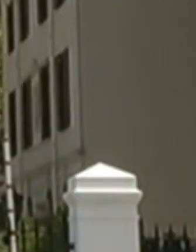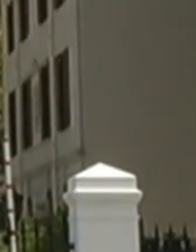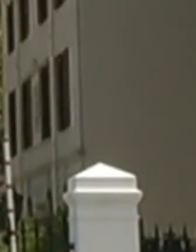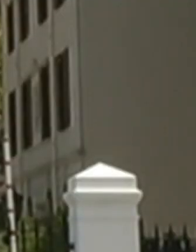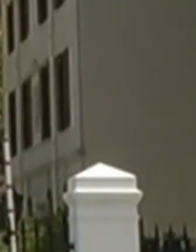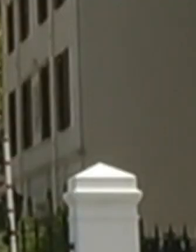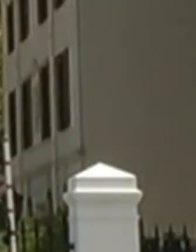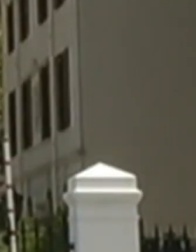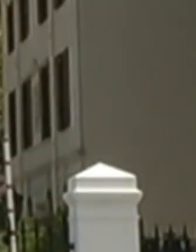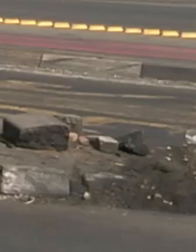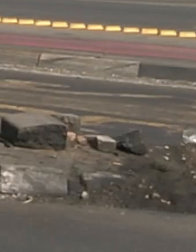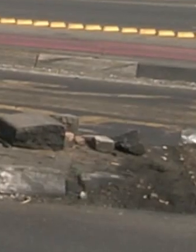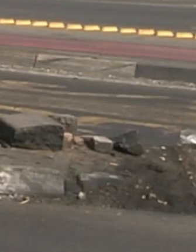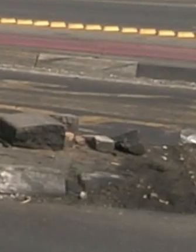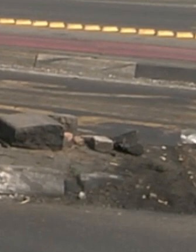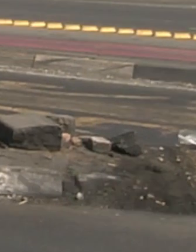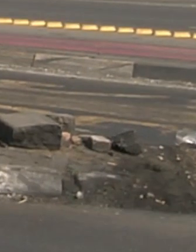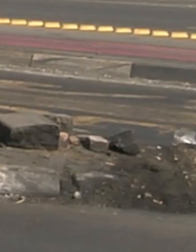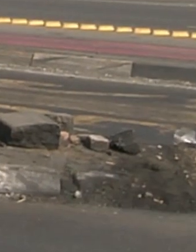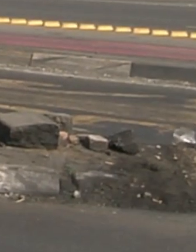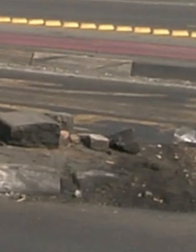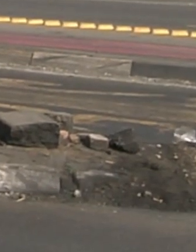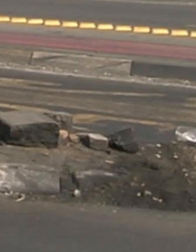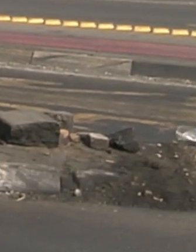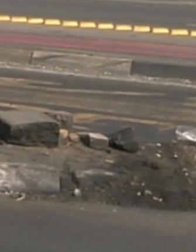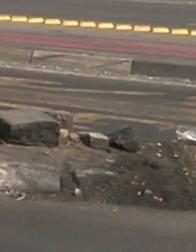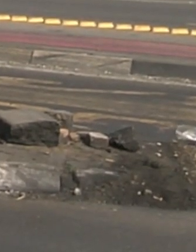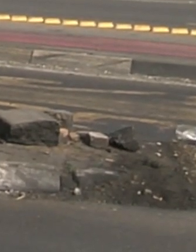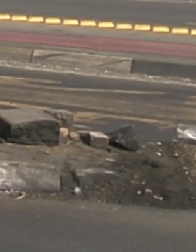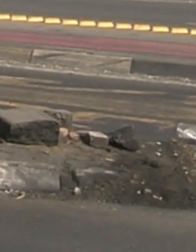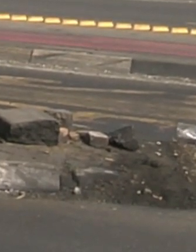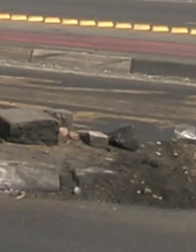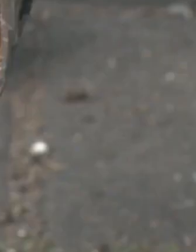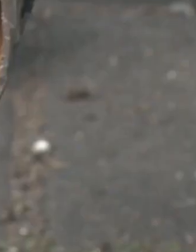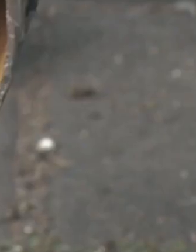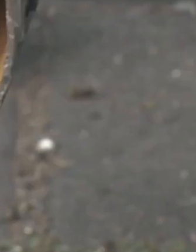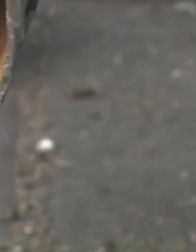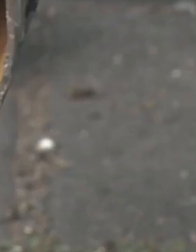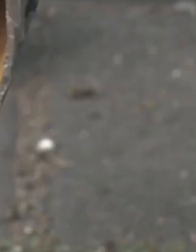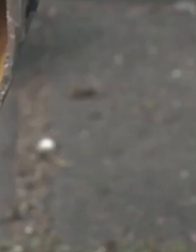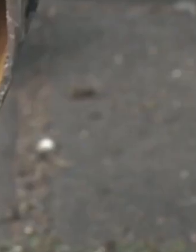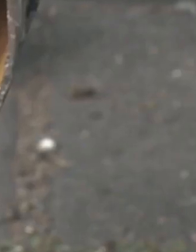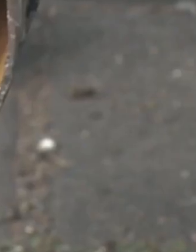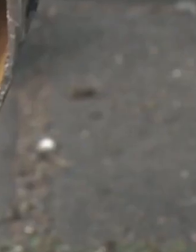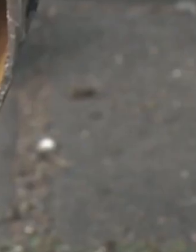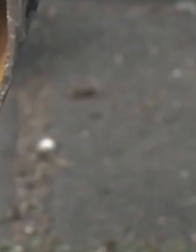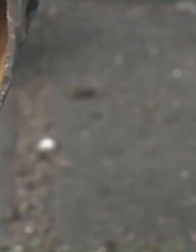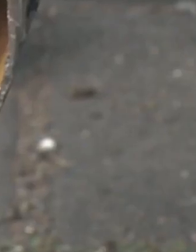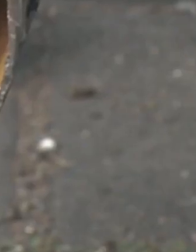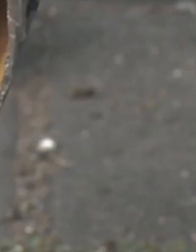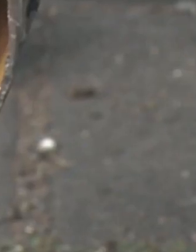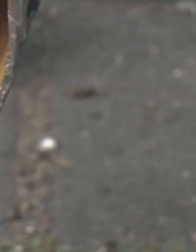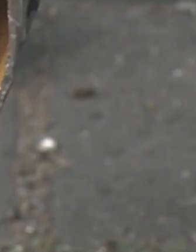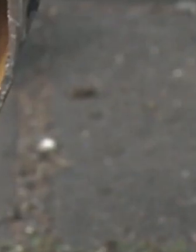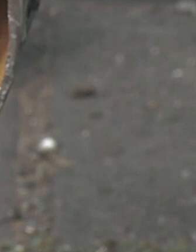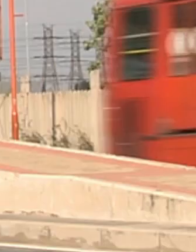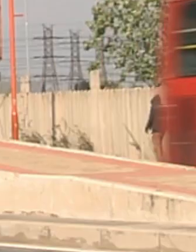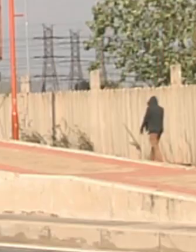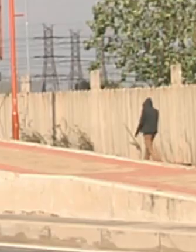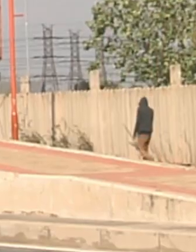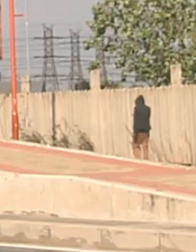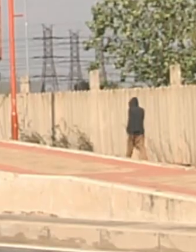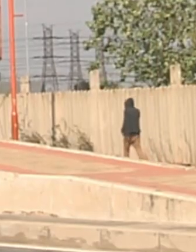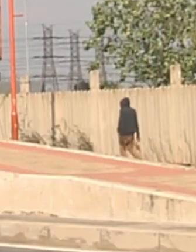self. Destruction of public property continues unabated, and the country's beauty is going up in flames with no end in